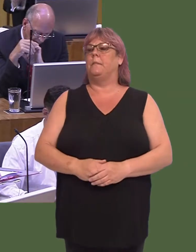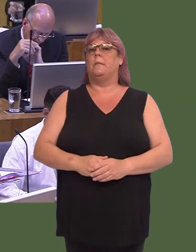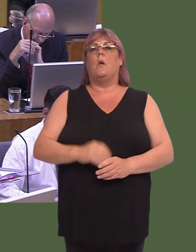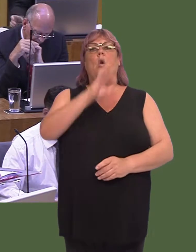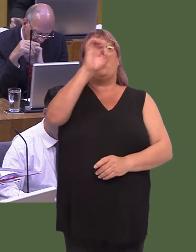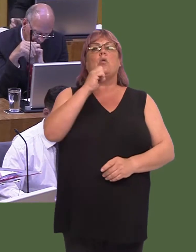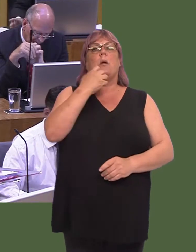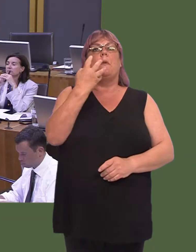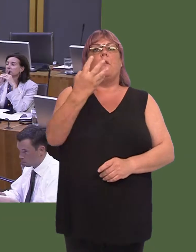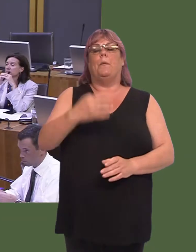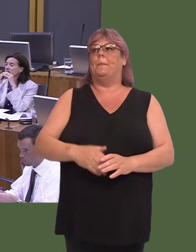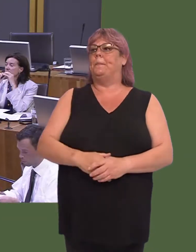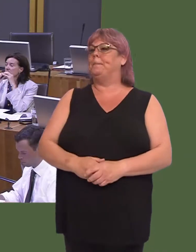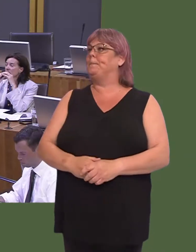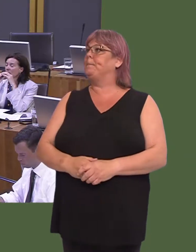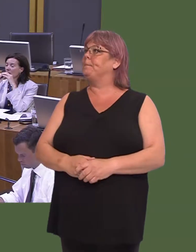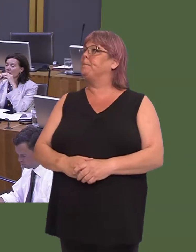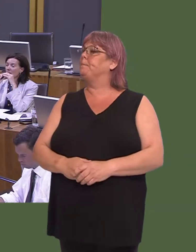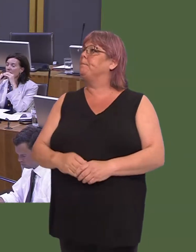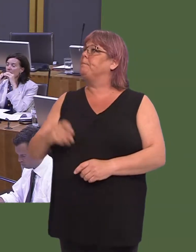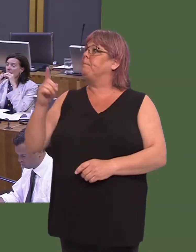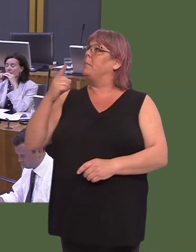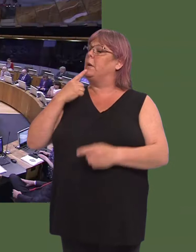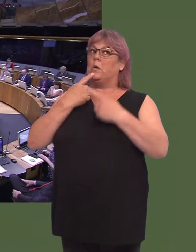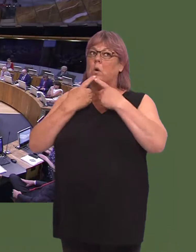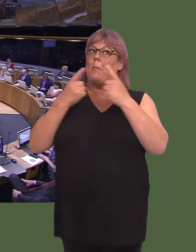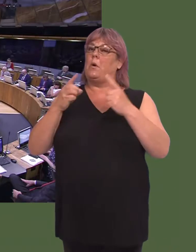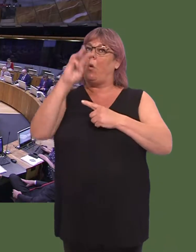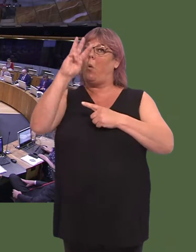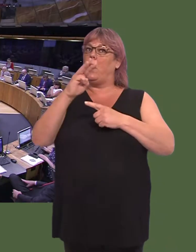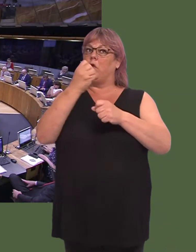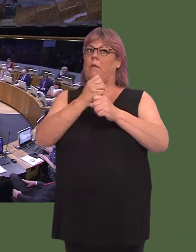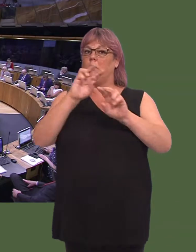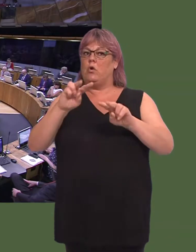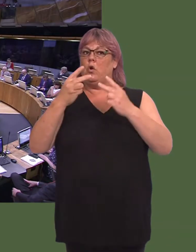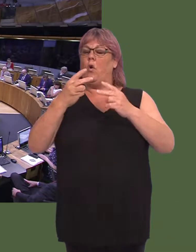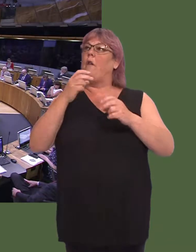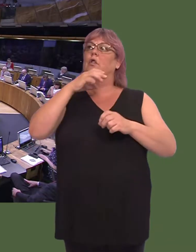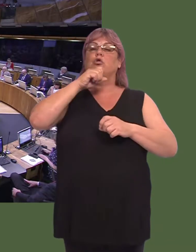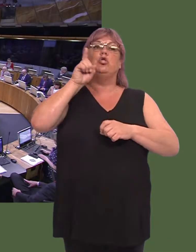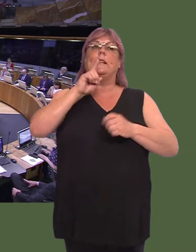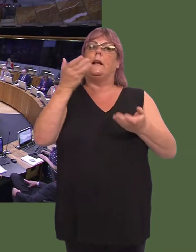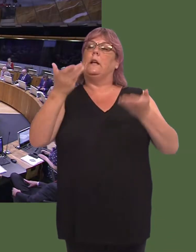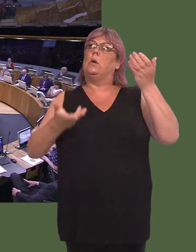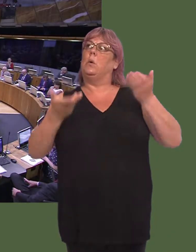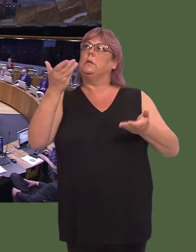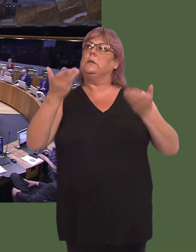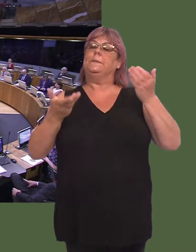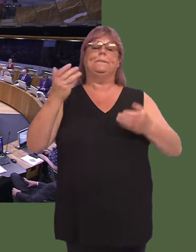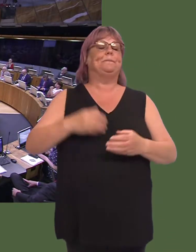welcomed. Question four, Jane Hutt. Does the Minister make a statement on the Welsh Government's review of gender